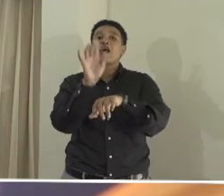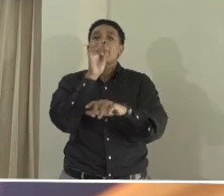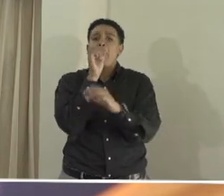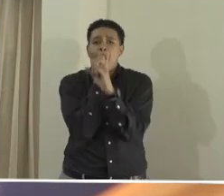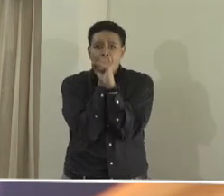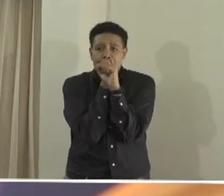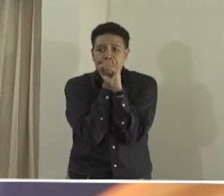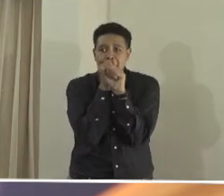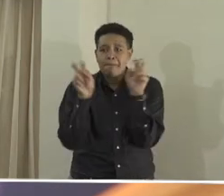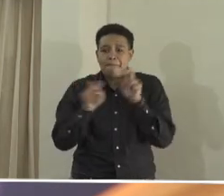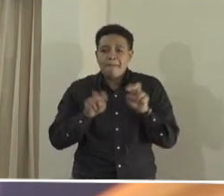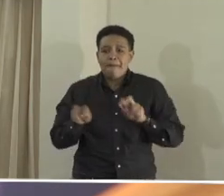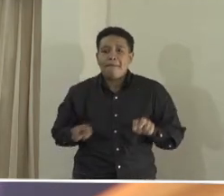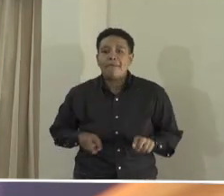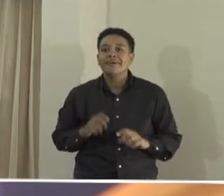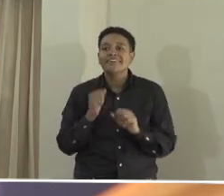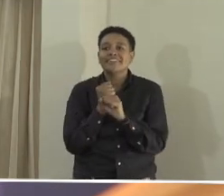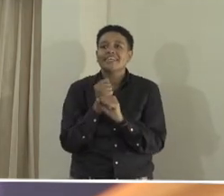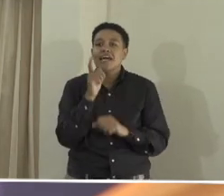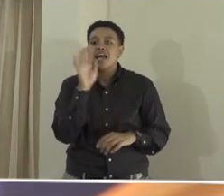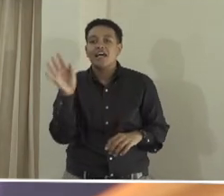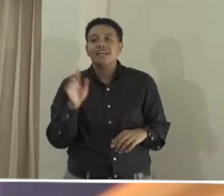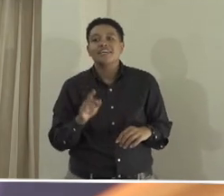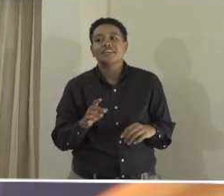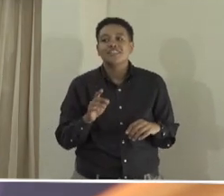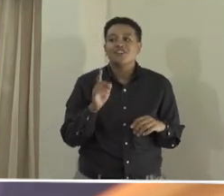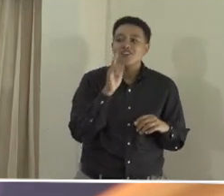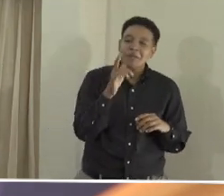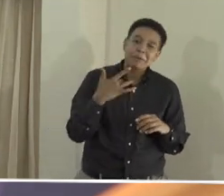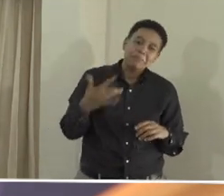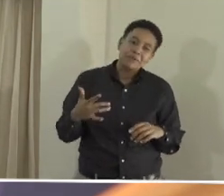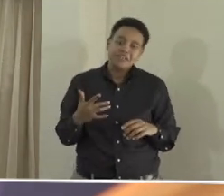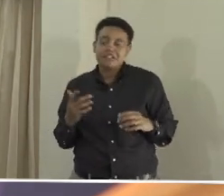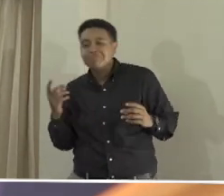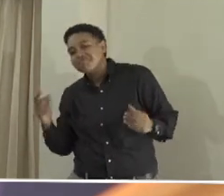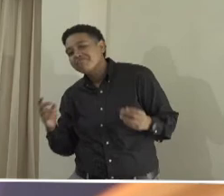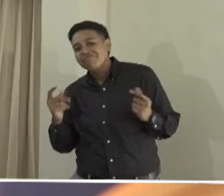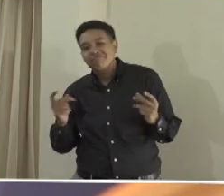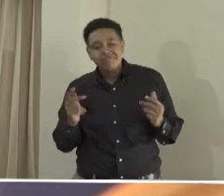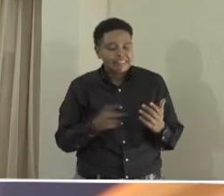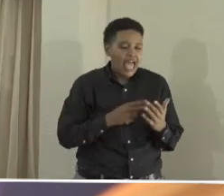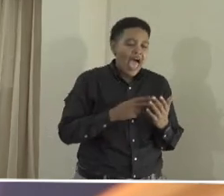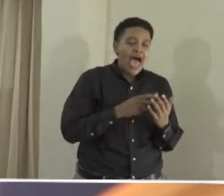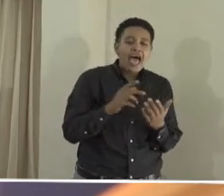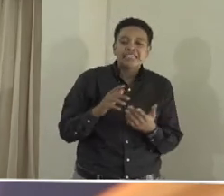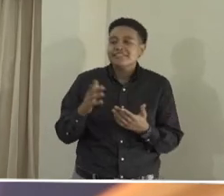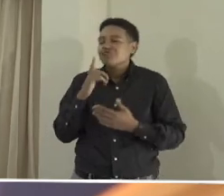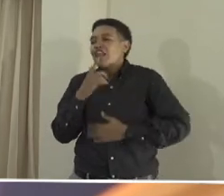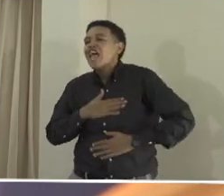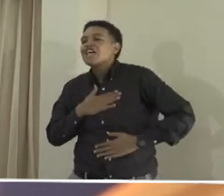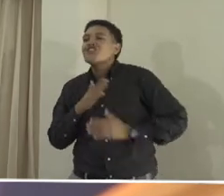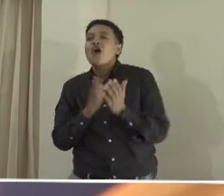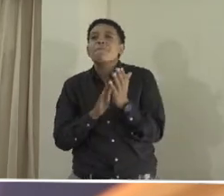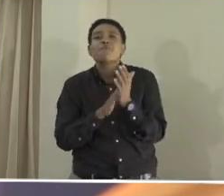jam-packed and we'd be rocking and rolling and enjoying the praise and